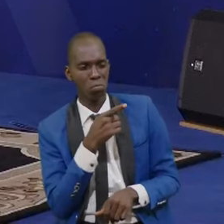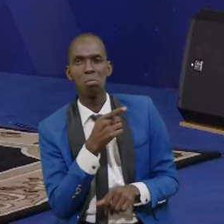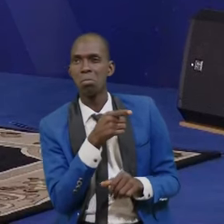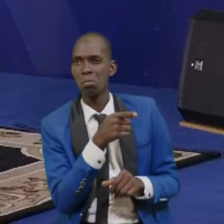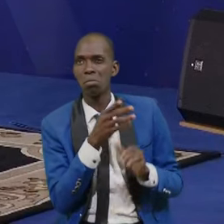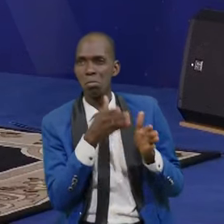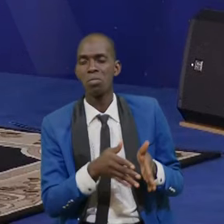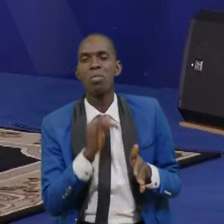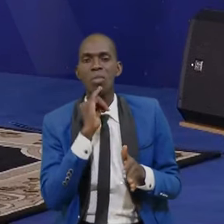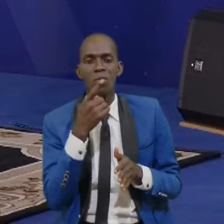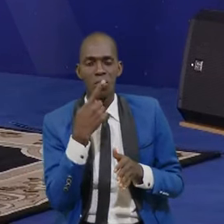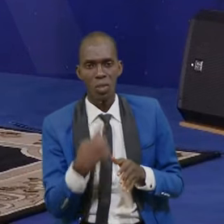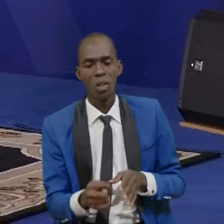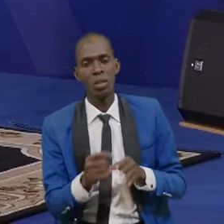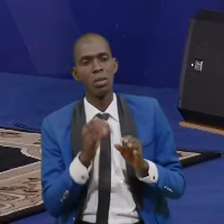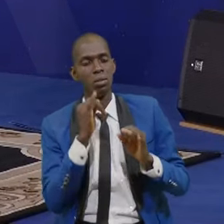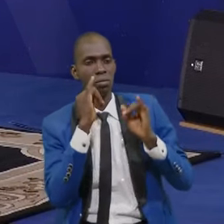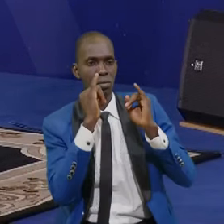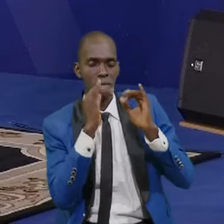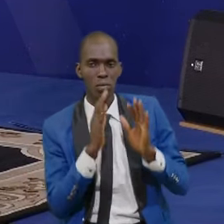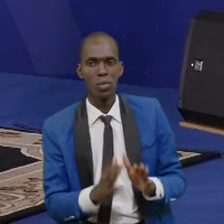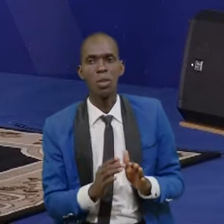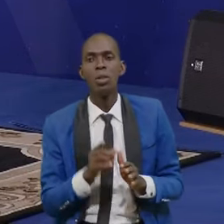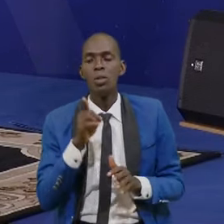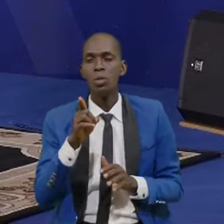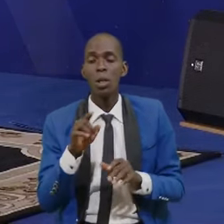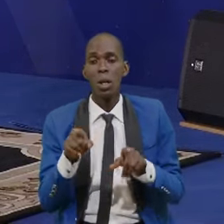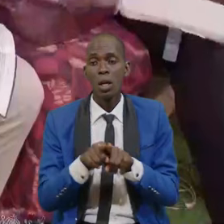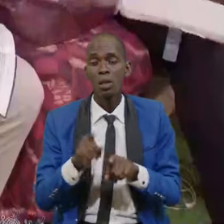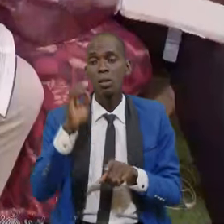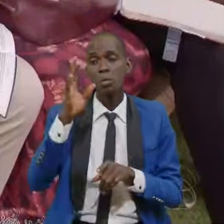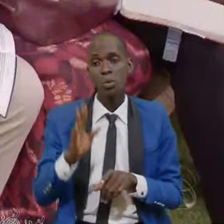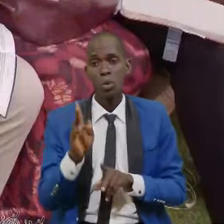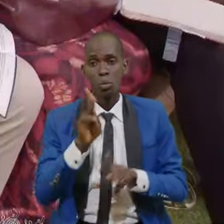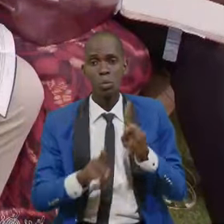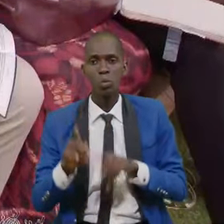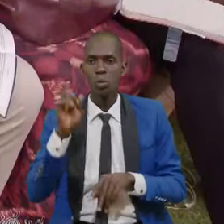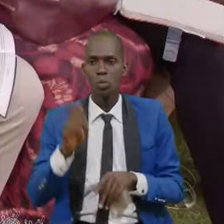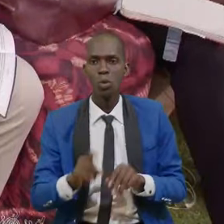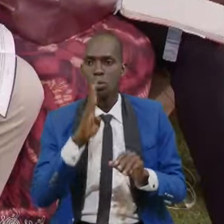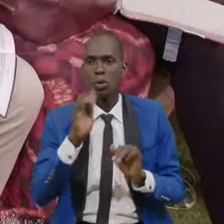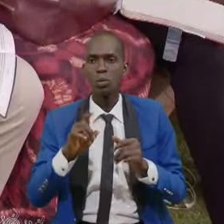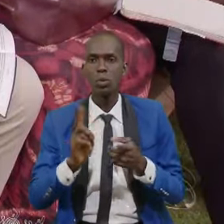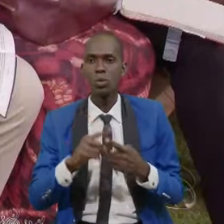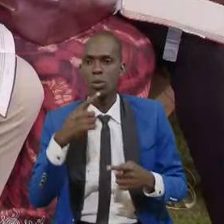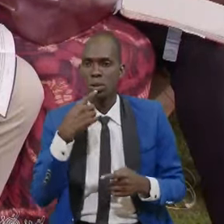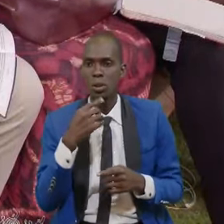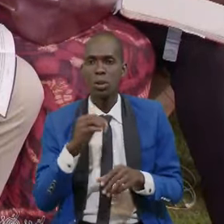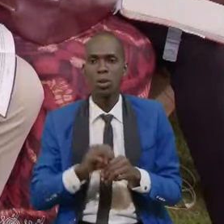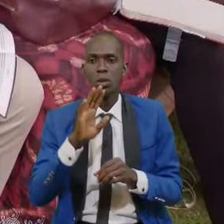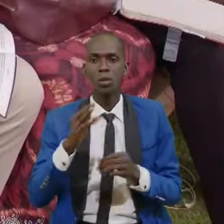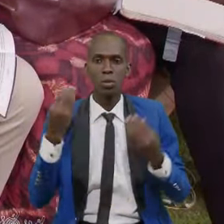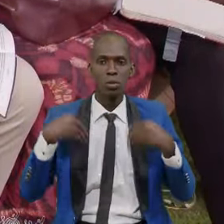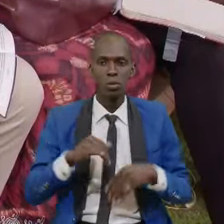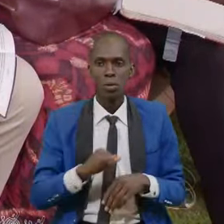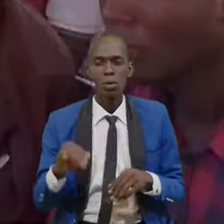ministers, people should be able to tell in your comportment, in your conduct, in your life, in your character. They